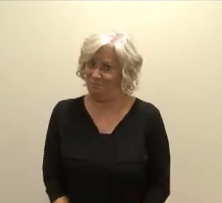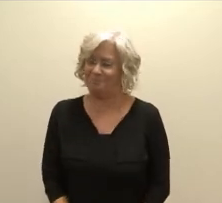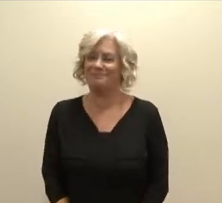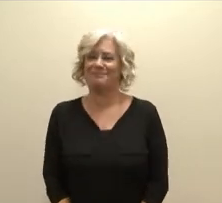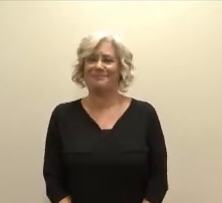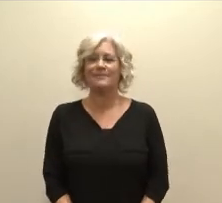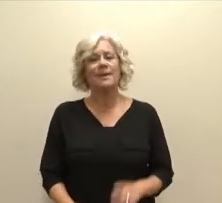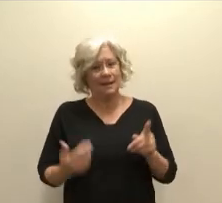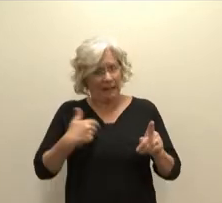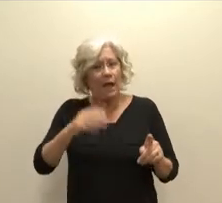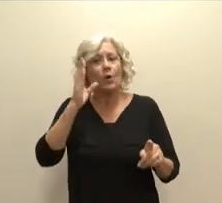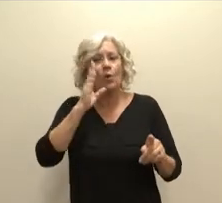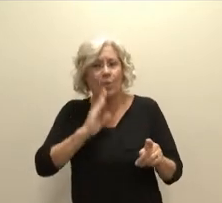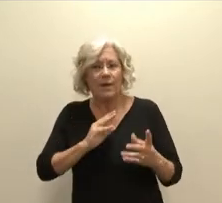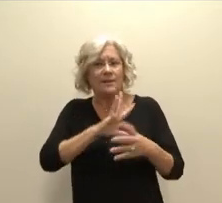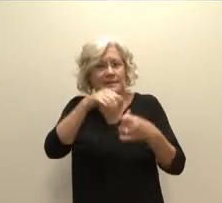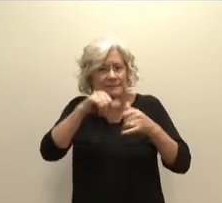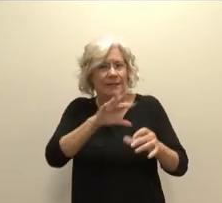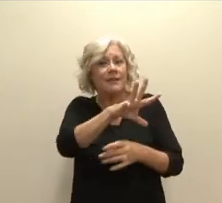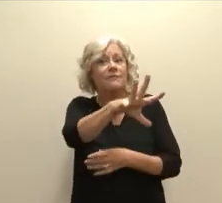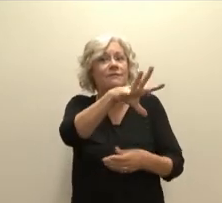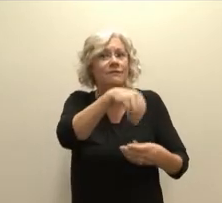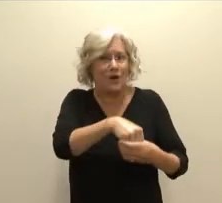but I will be engaged.